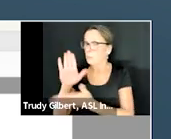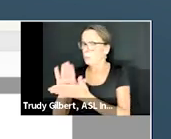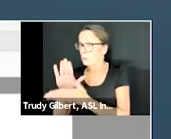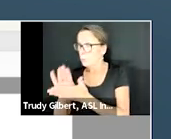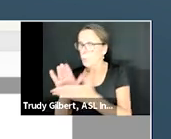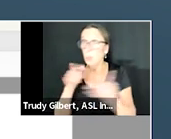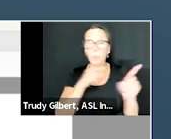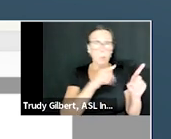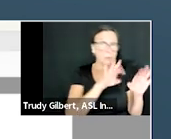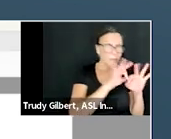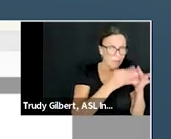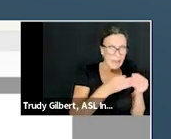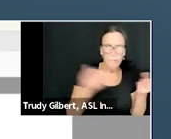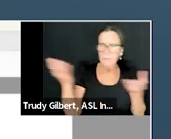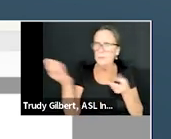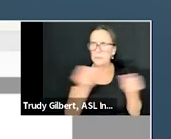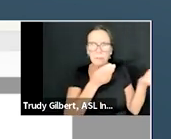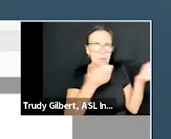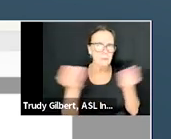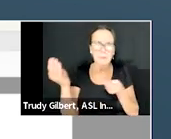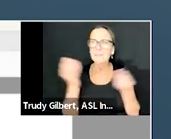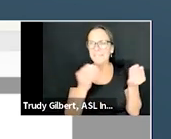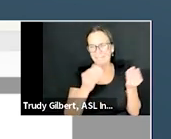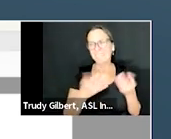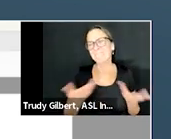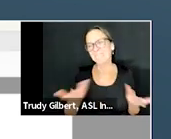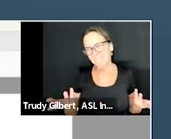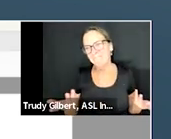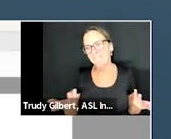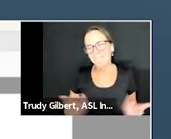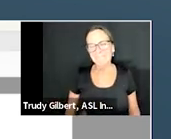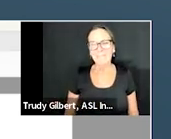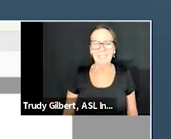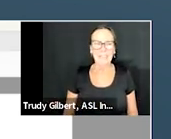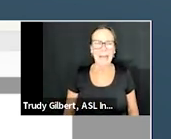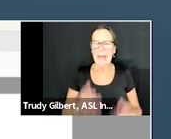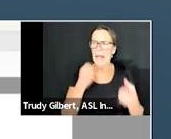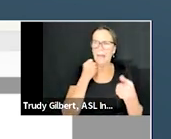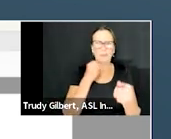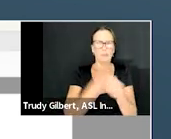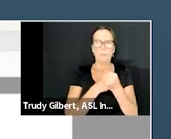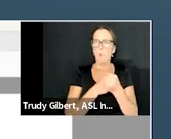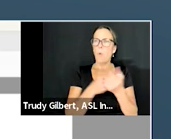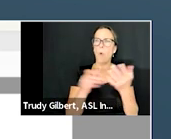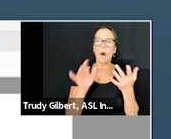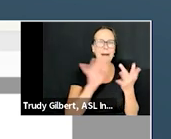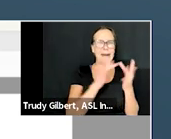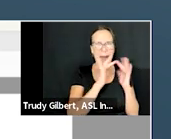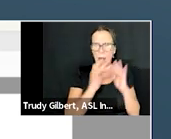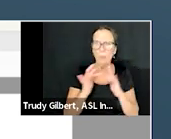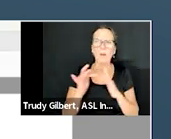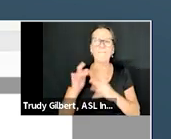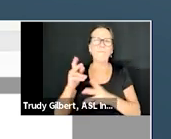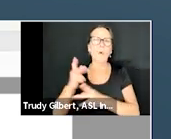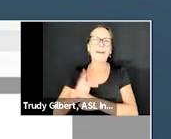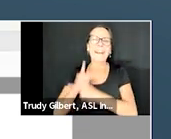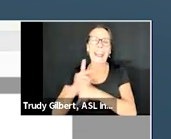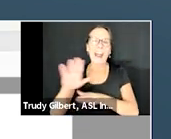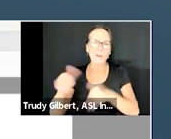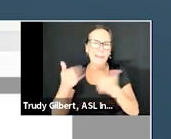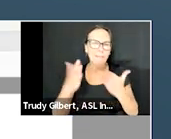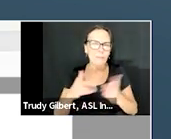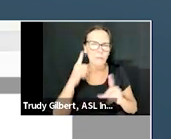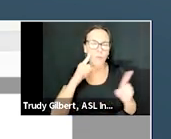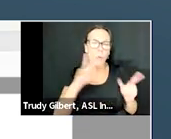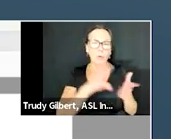and families and the district as a whole. And we support the network for caregivers of students with disabilities.